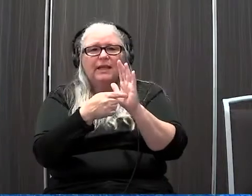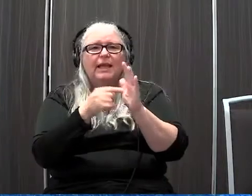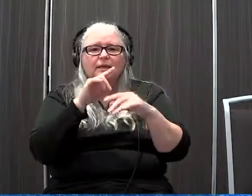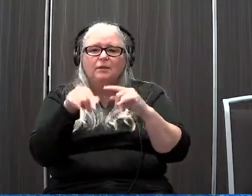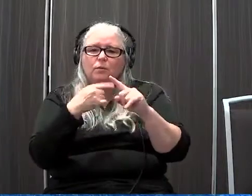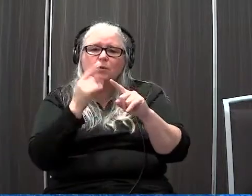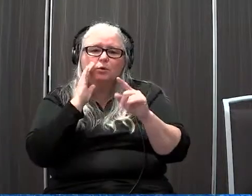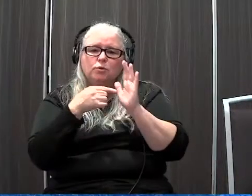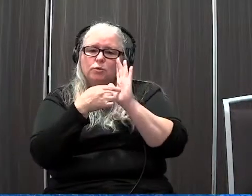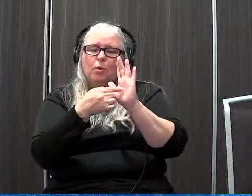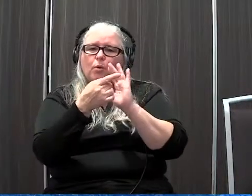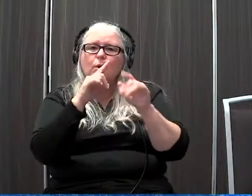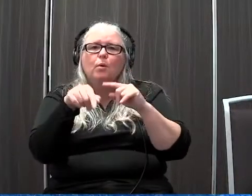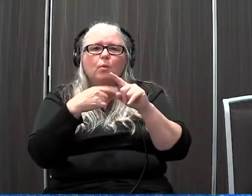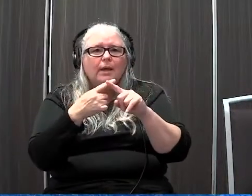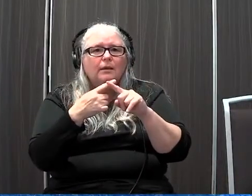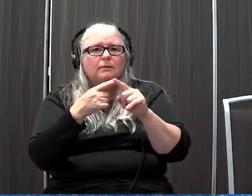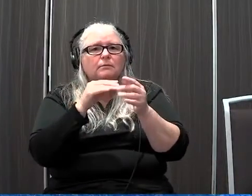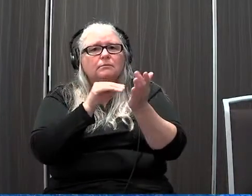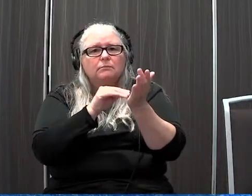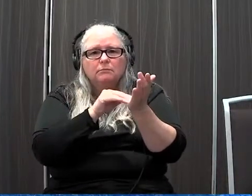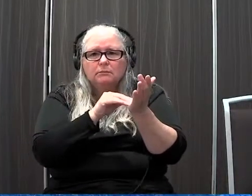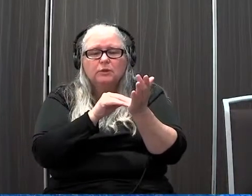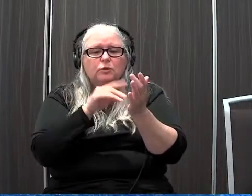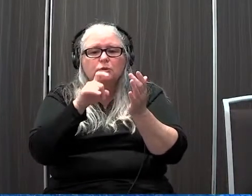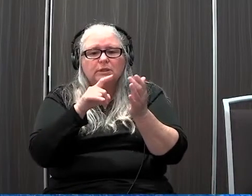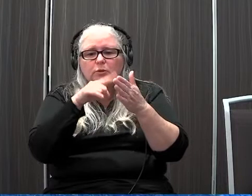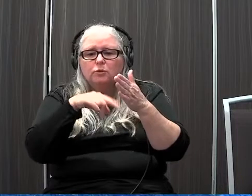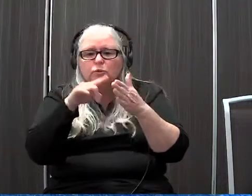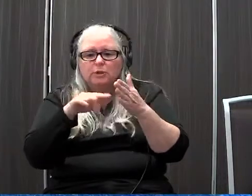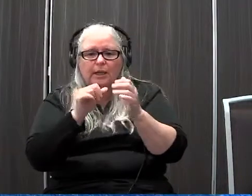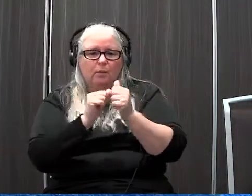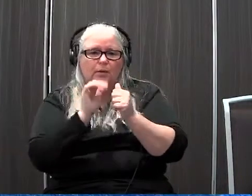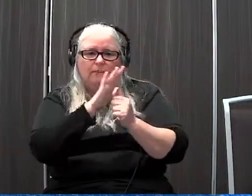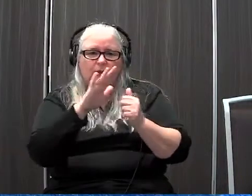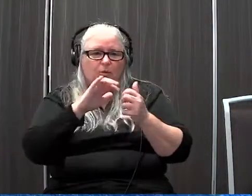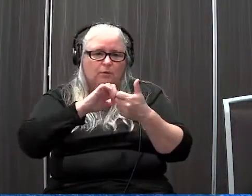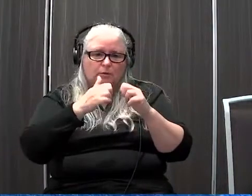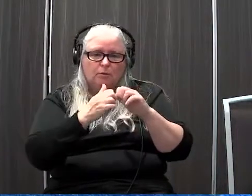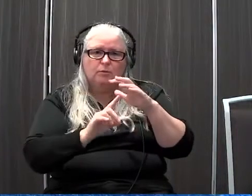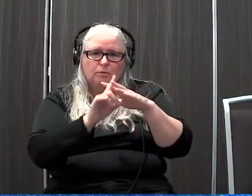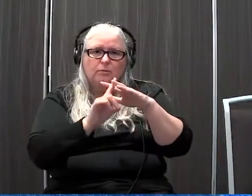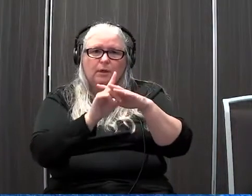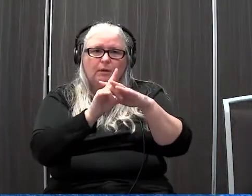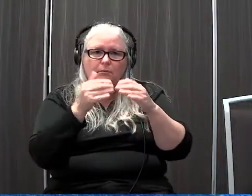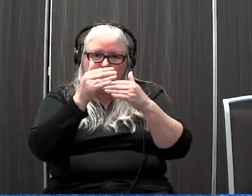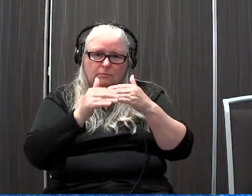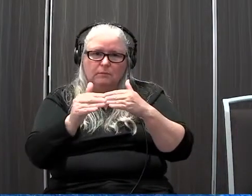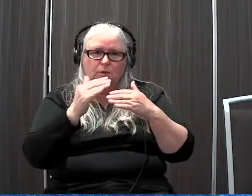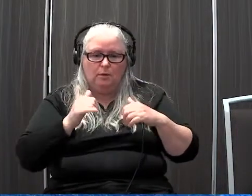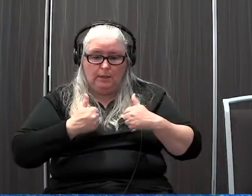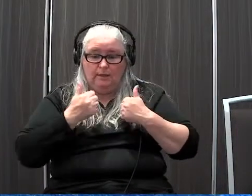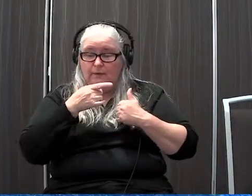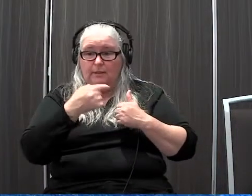be checking for those specific concerns throughout the life. And when I heard about this, I thought, oh my gosh, this is just perfect. We need